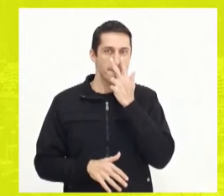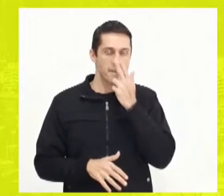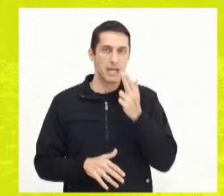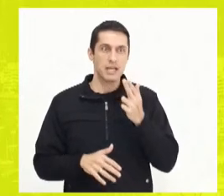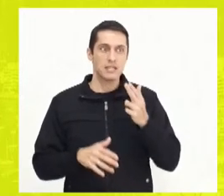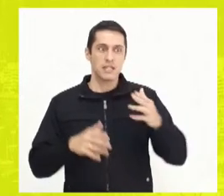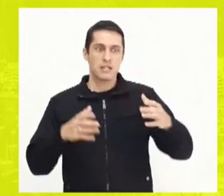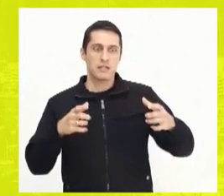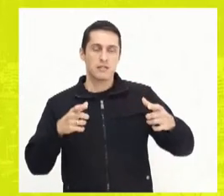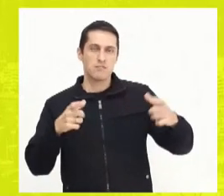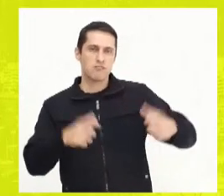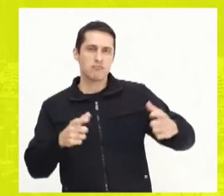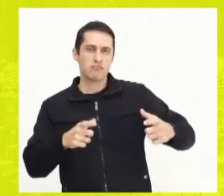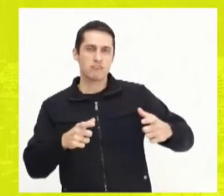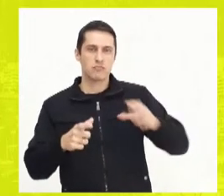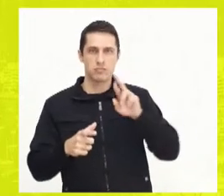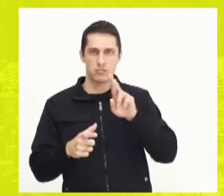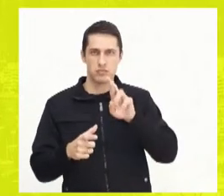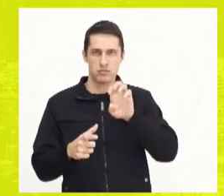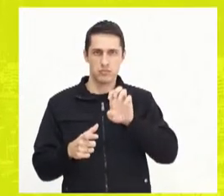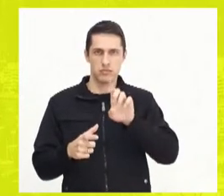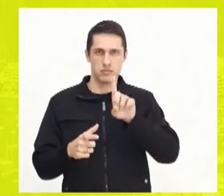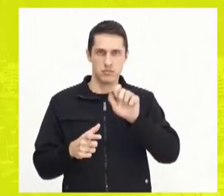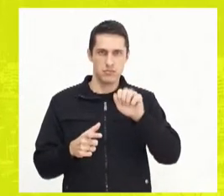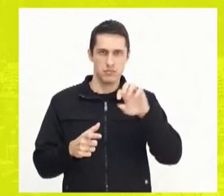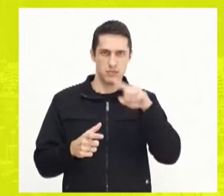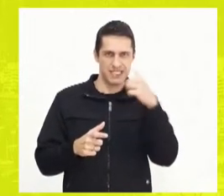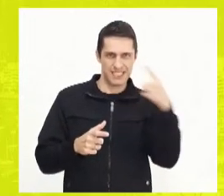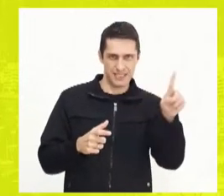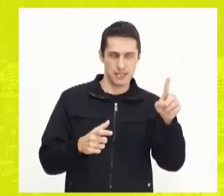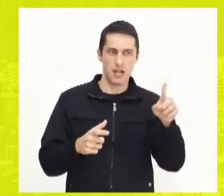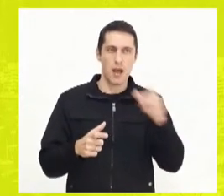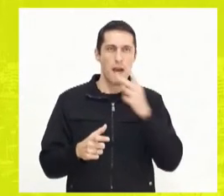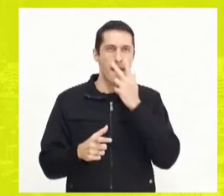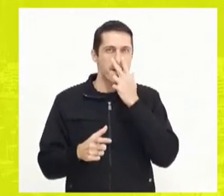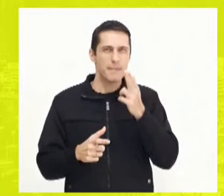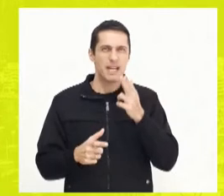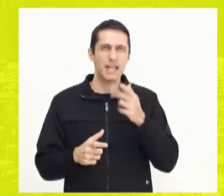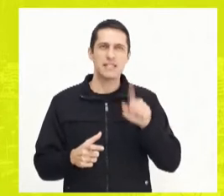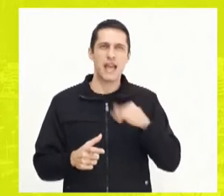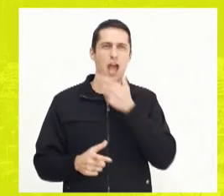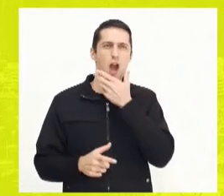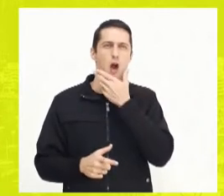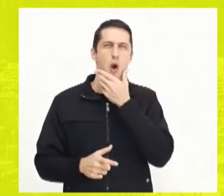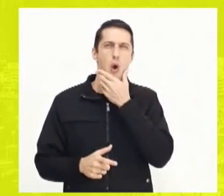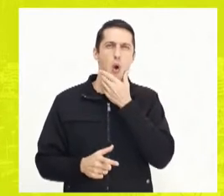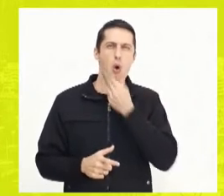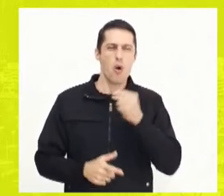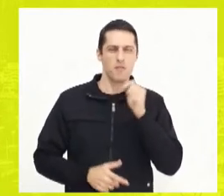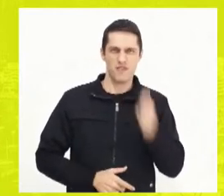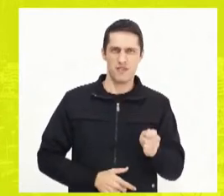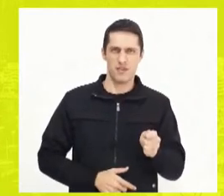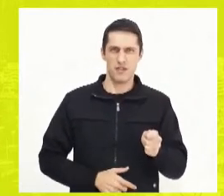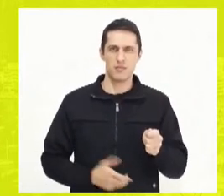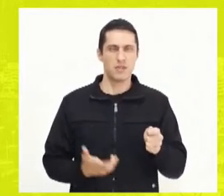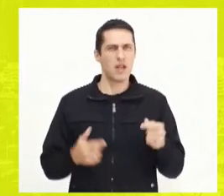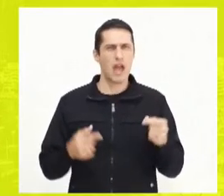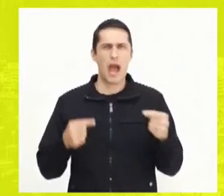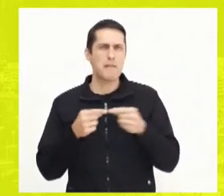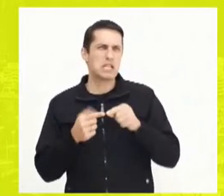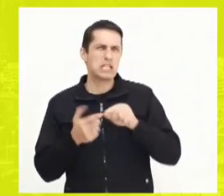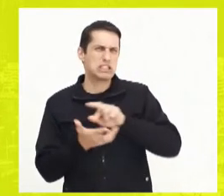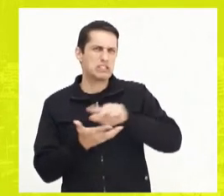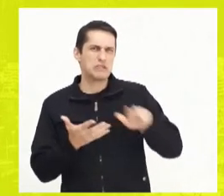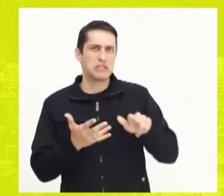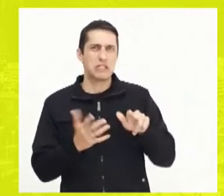gender let's talk about sexism many aspects of sexism uh we kind of know that